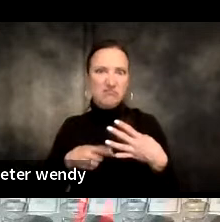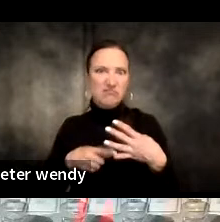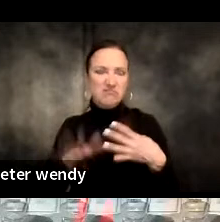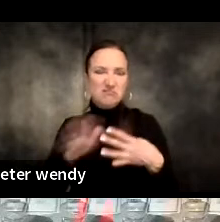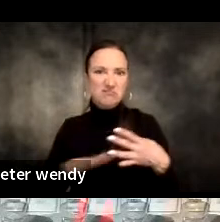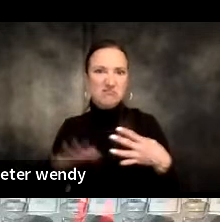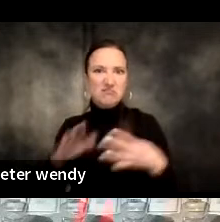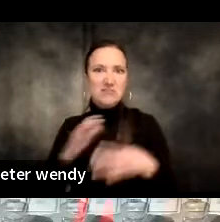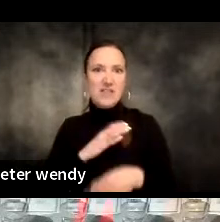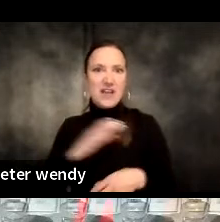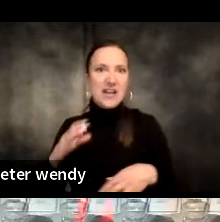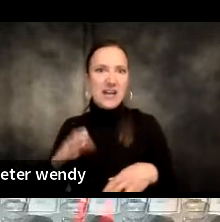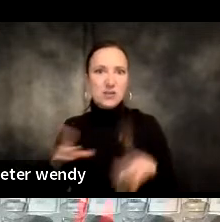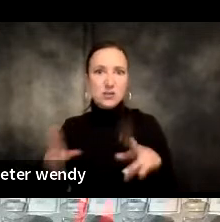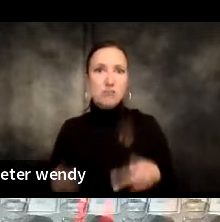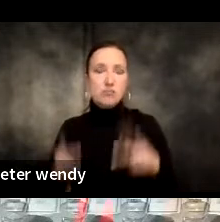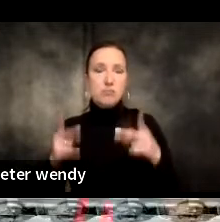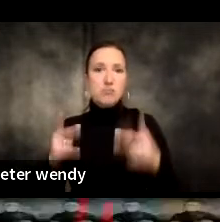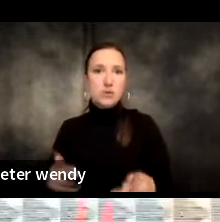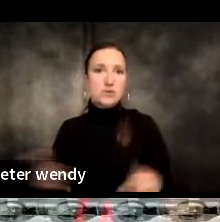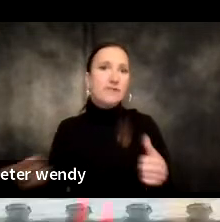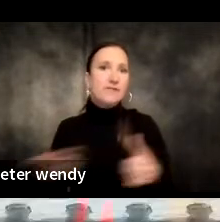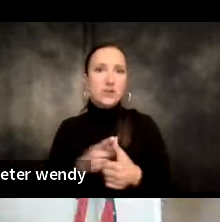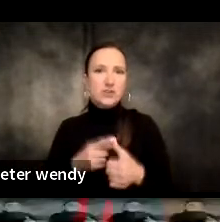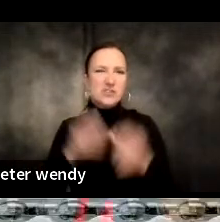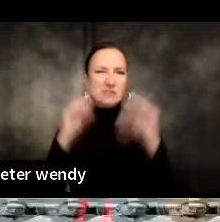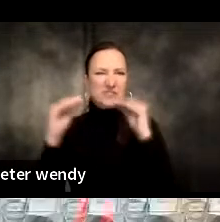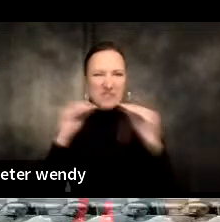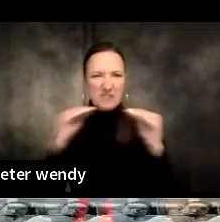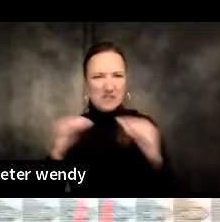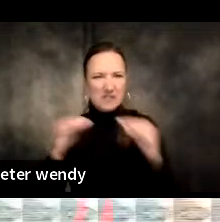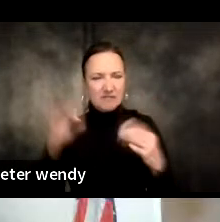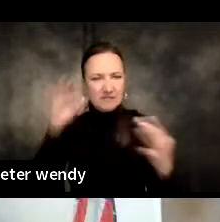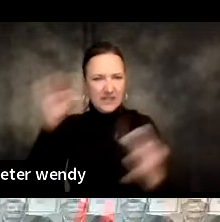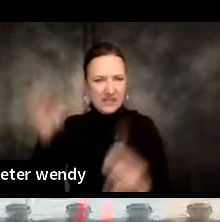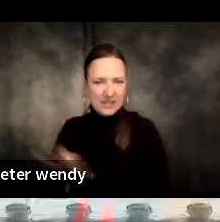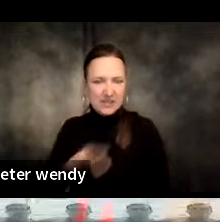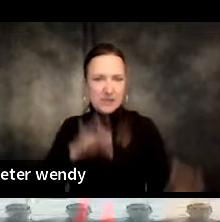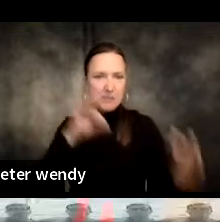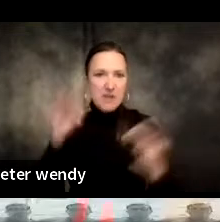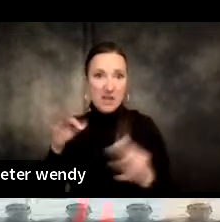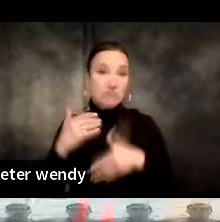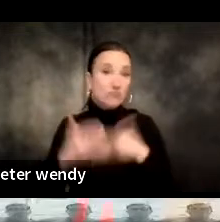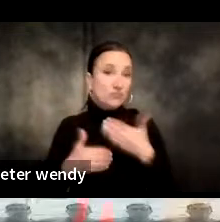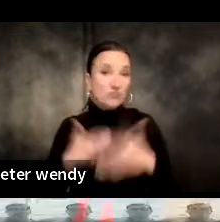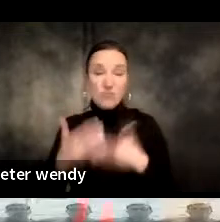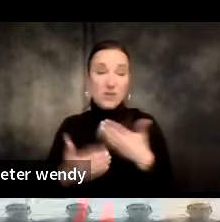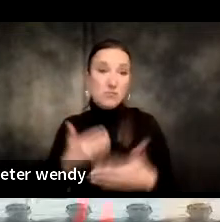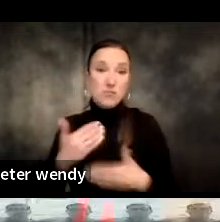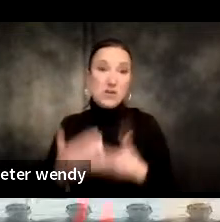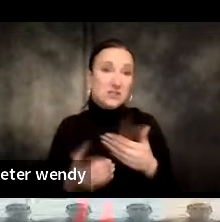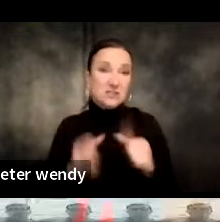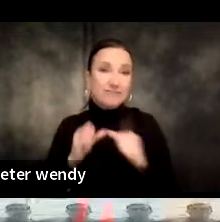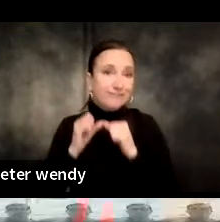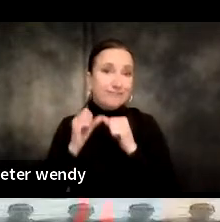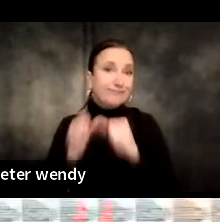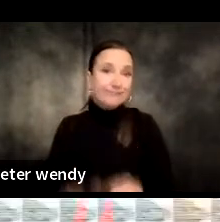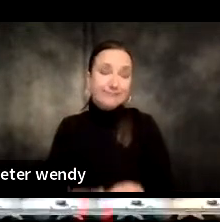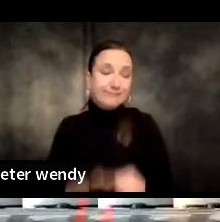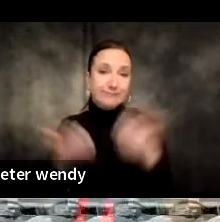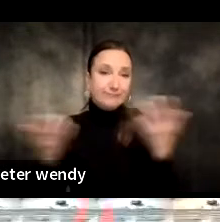an opportunity to propose their very first markups. And that process will continue